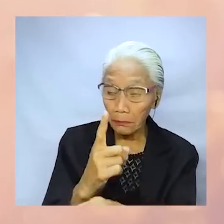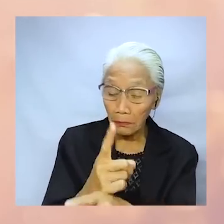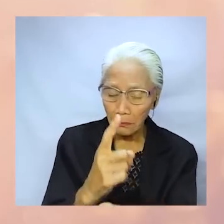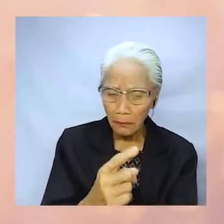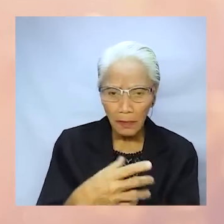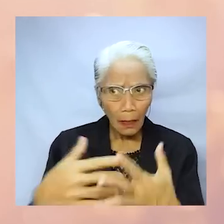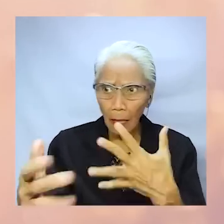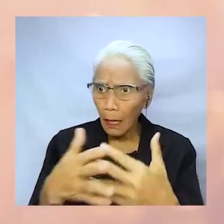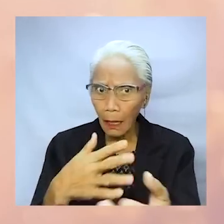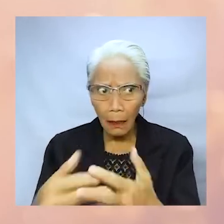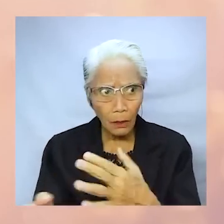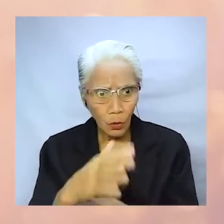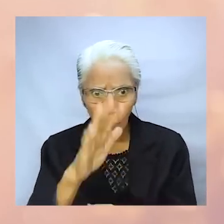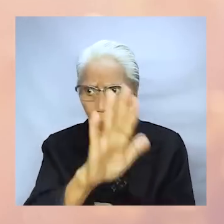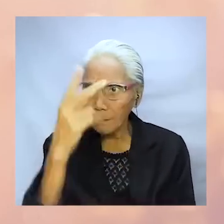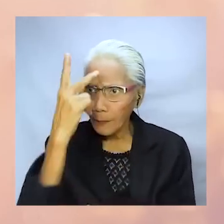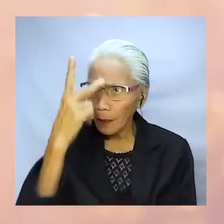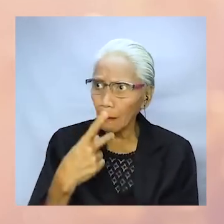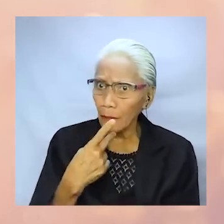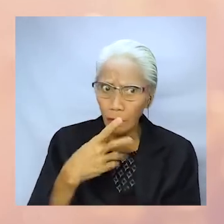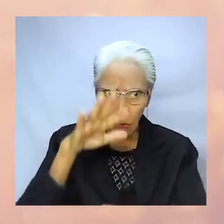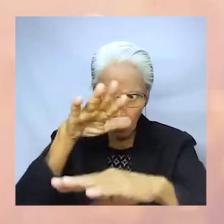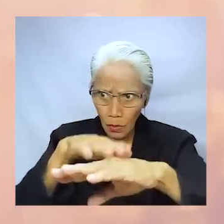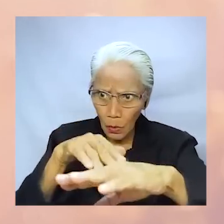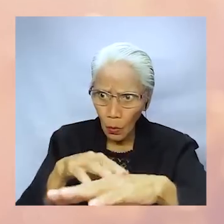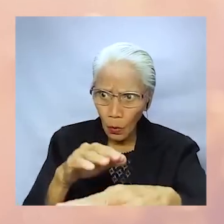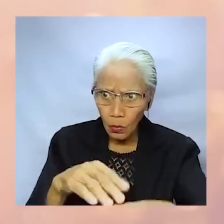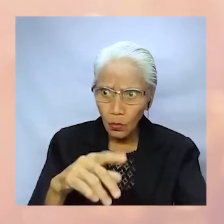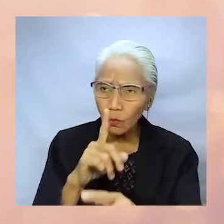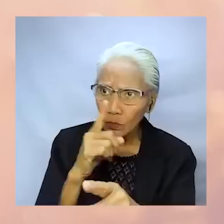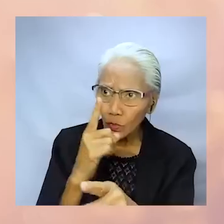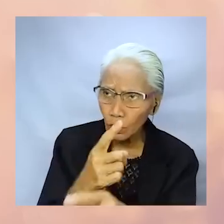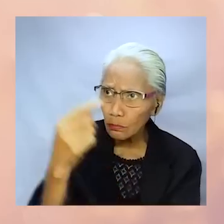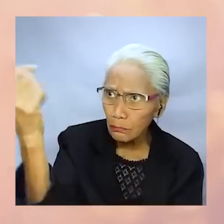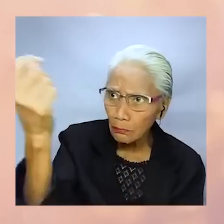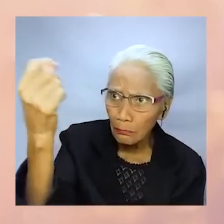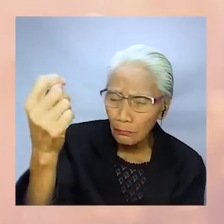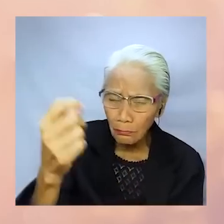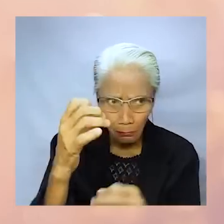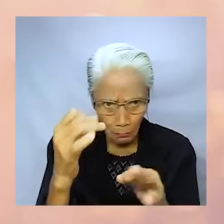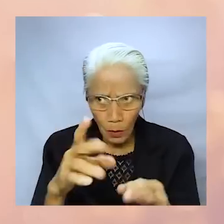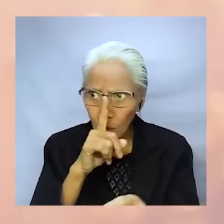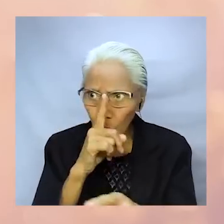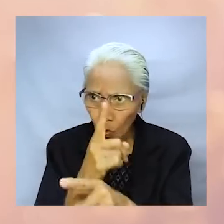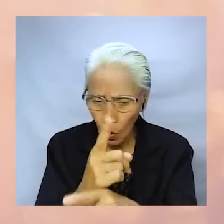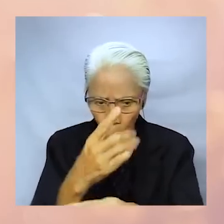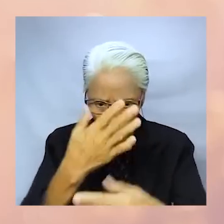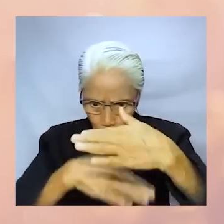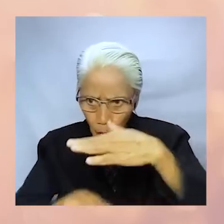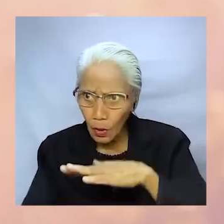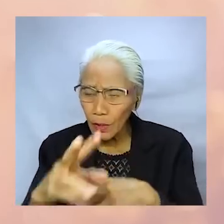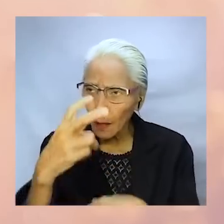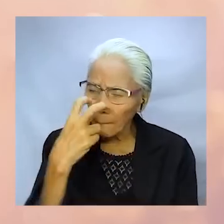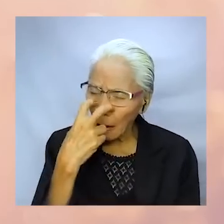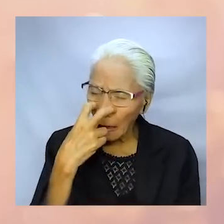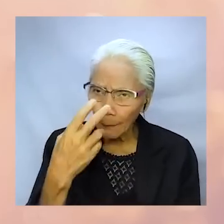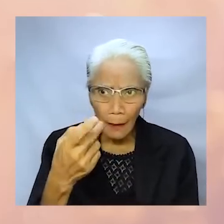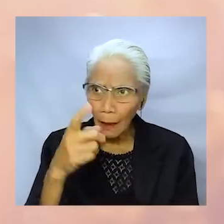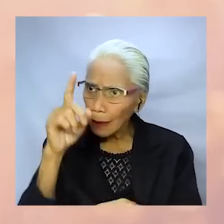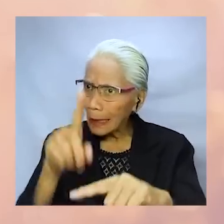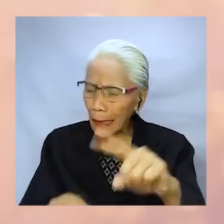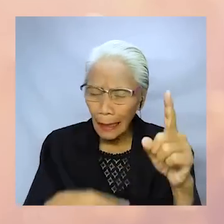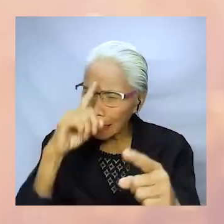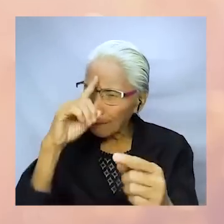were called to testify that he really had been born blind. They could not believe it, but he